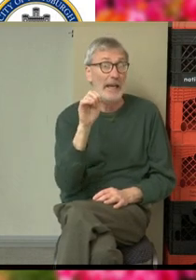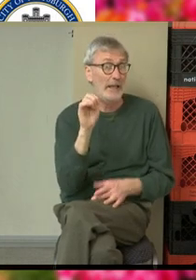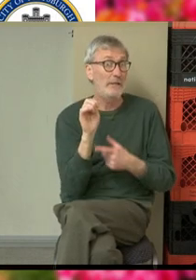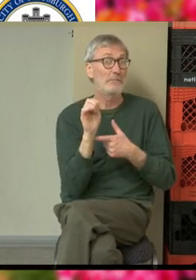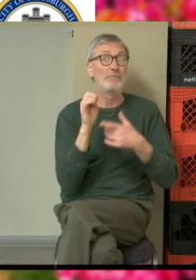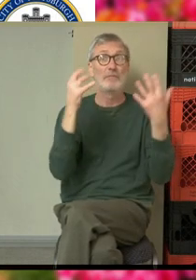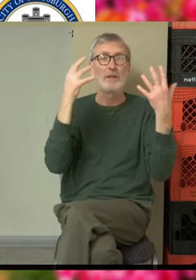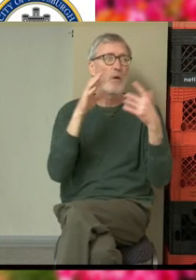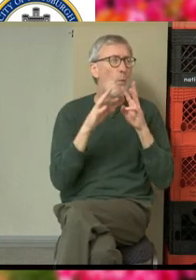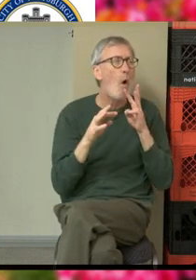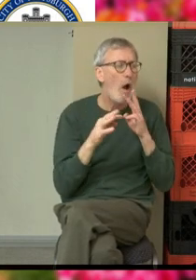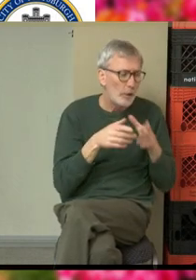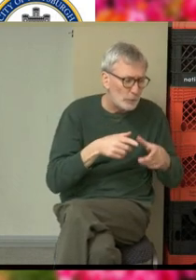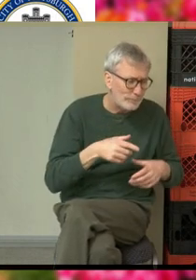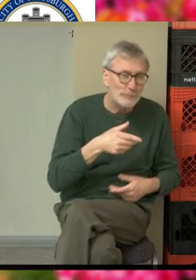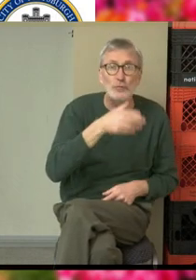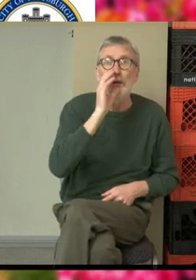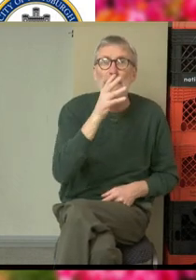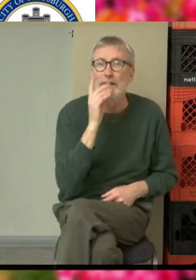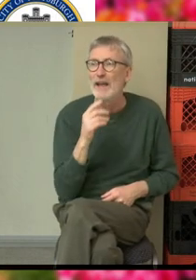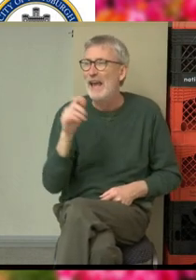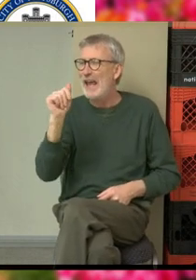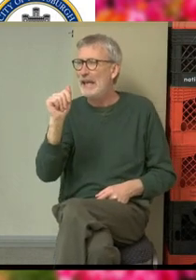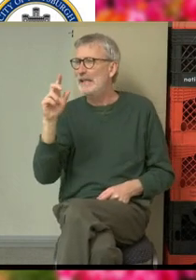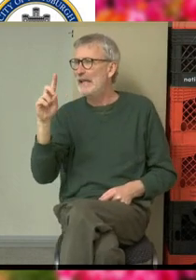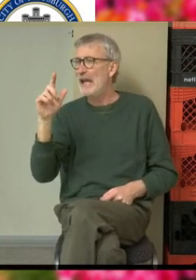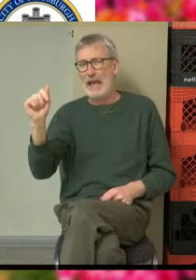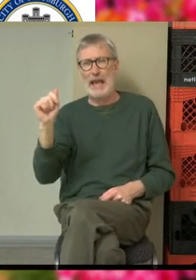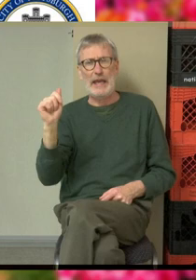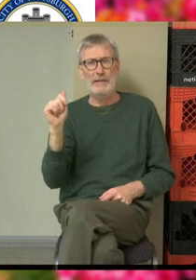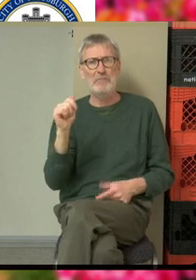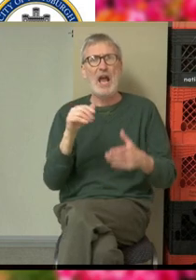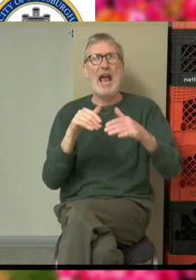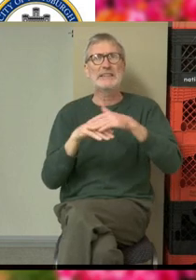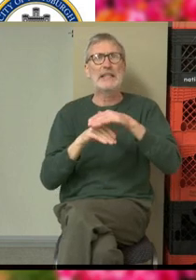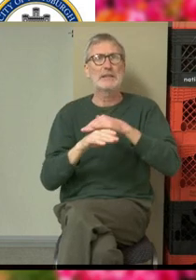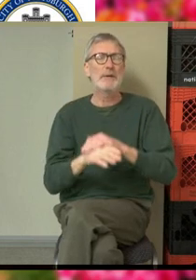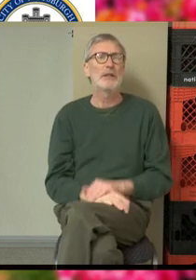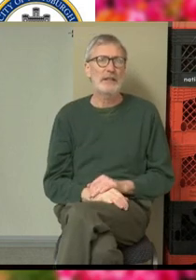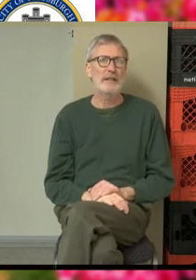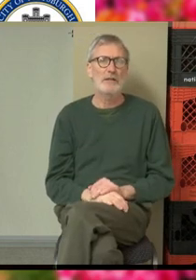to water fountains, and ADA accessibility throughout the playground.